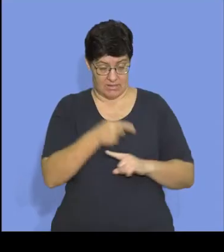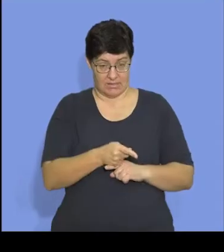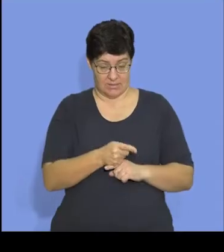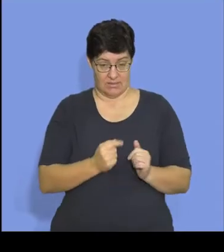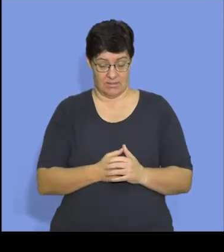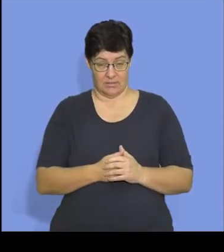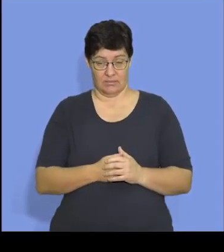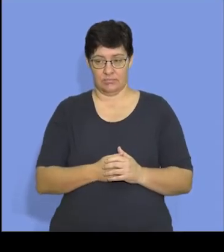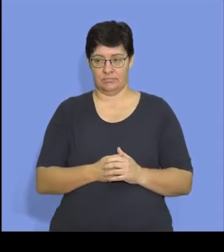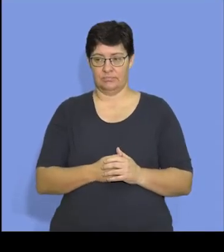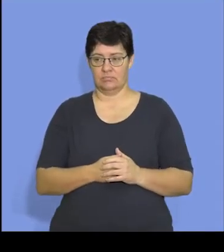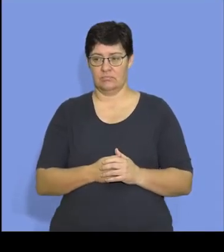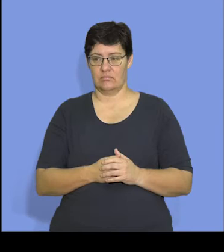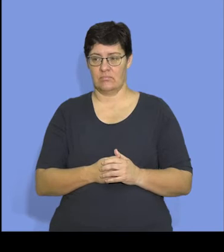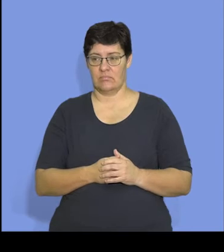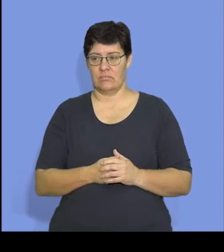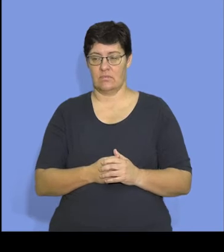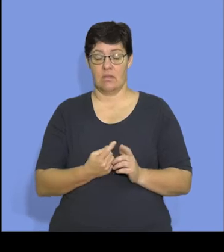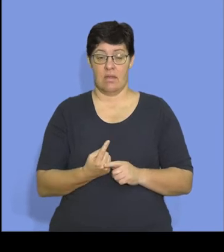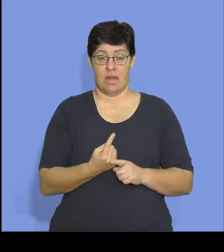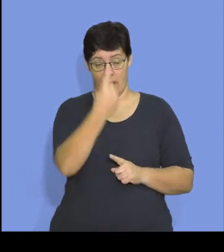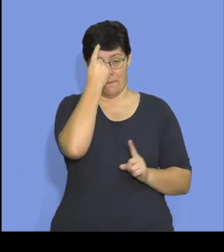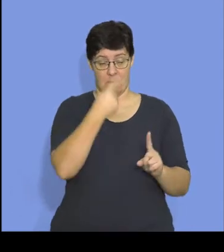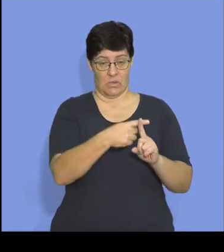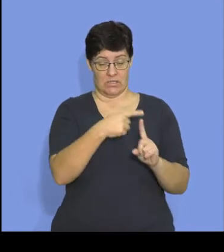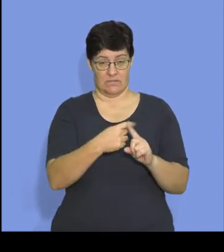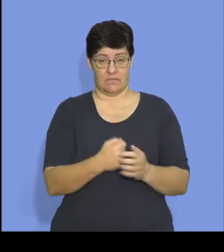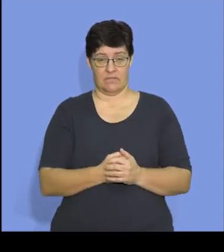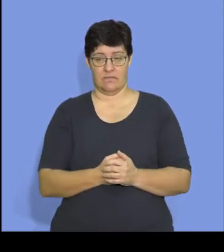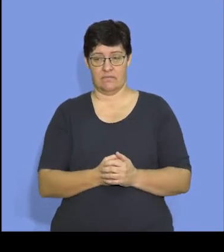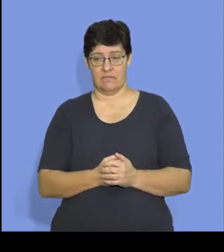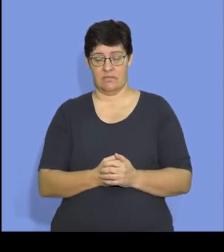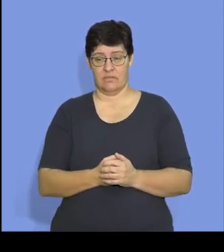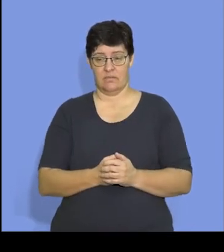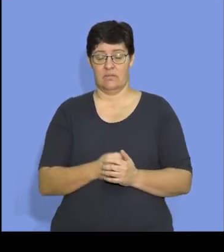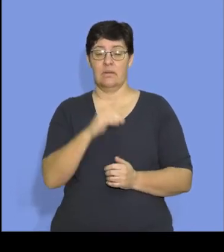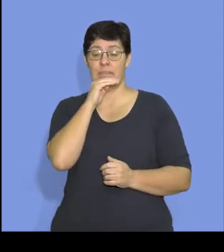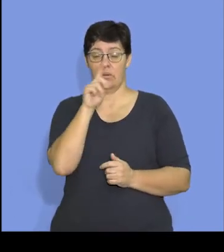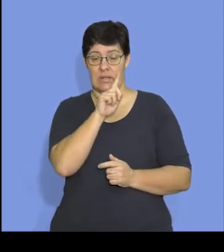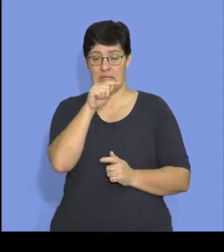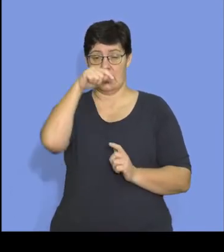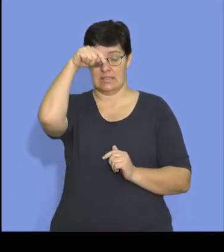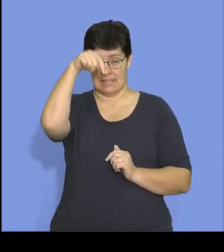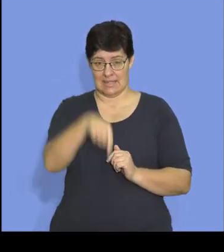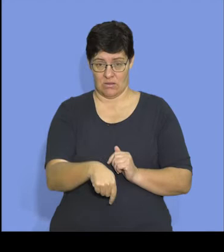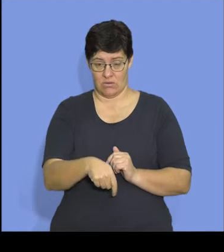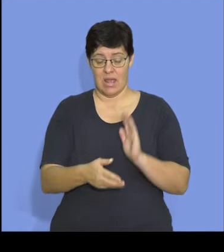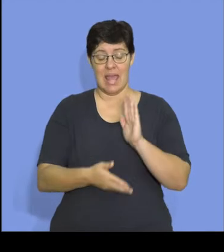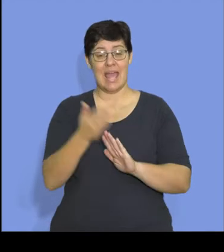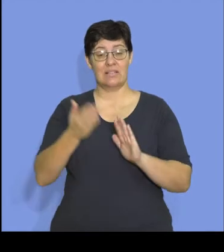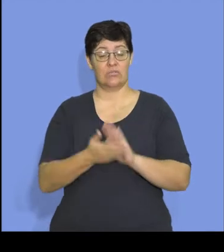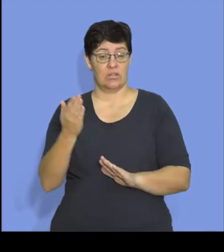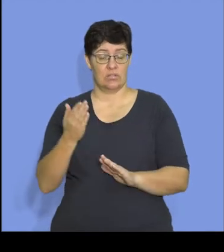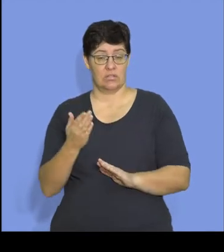for this one, I would like to take up as positive, which means